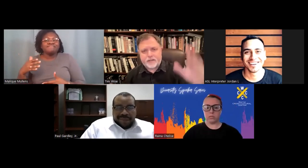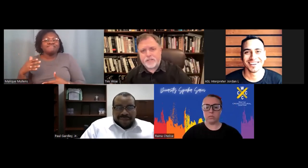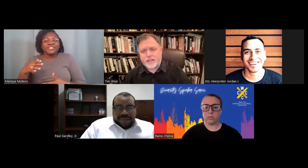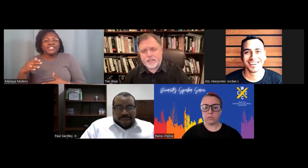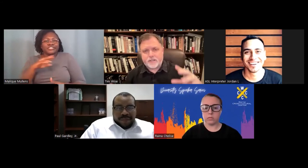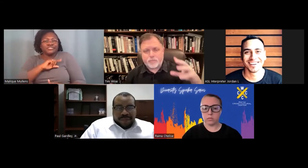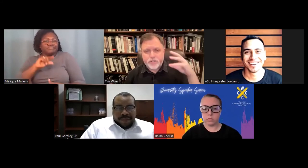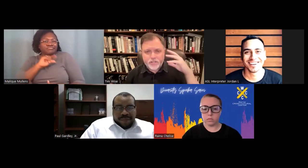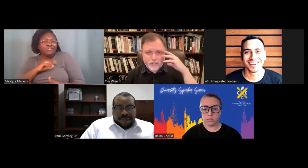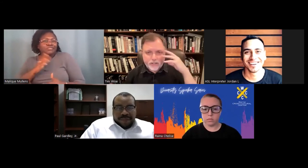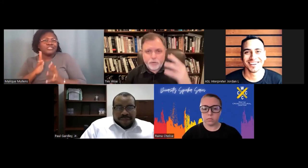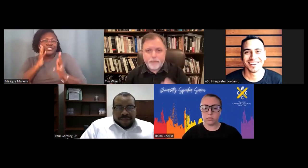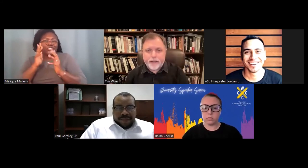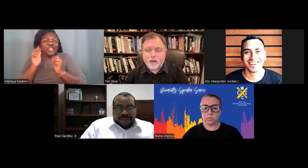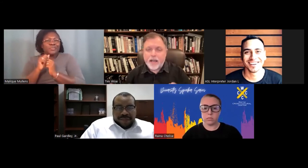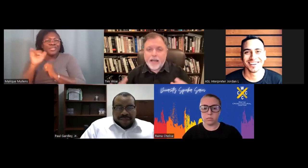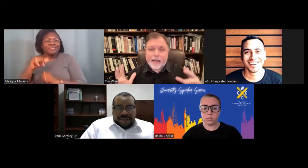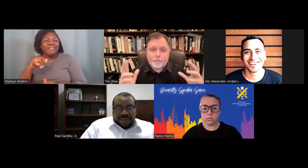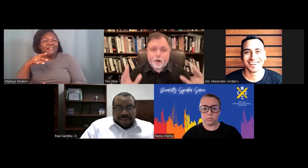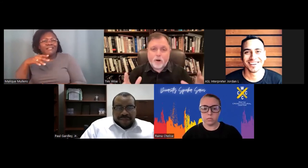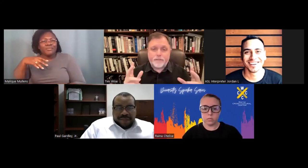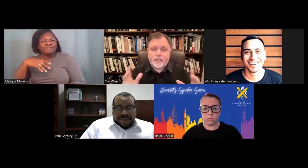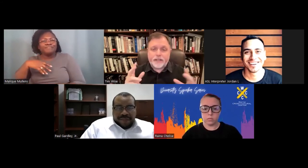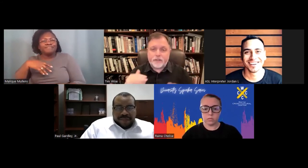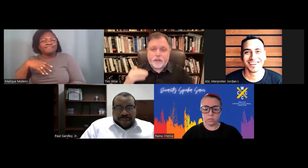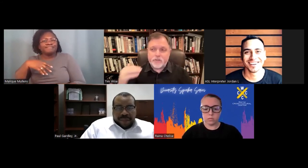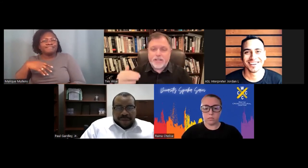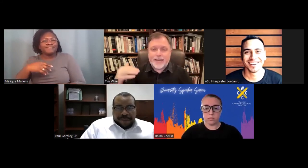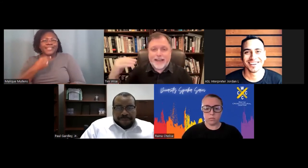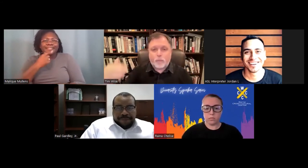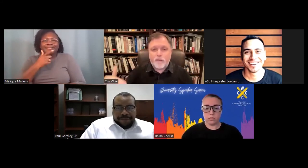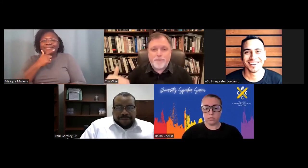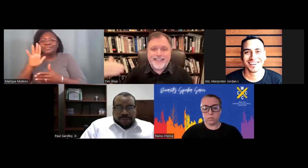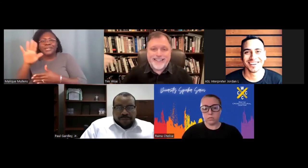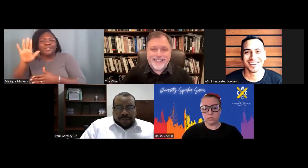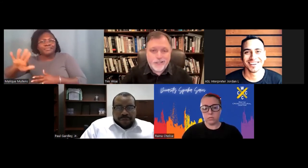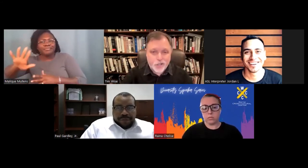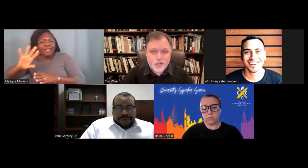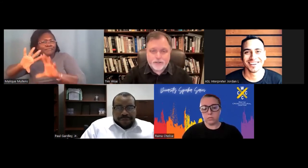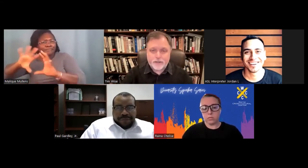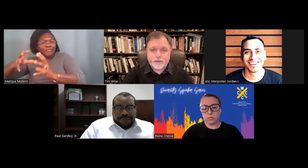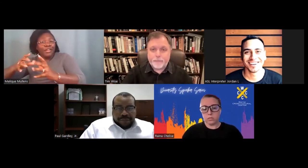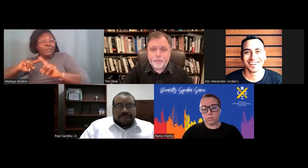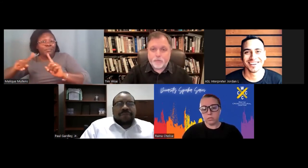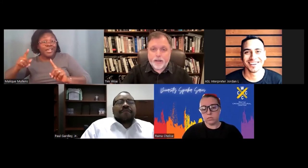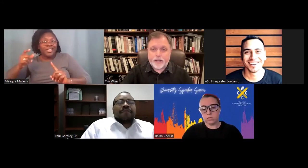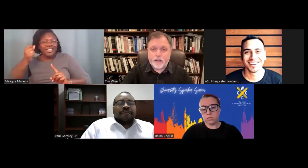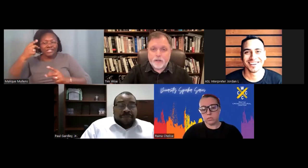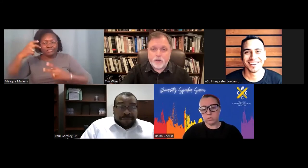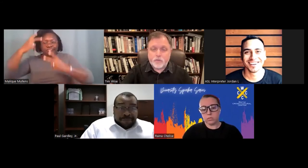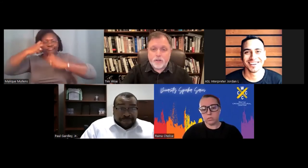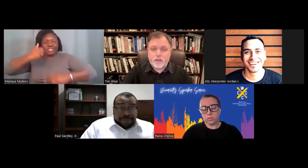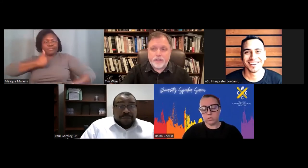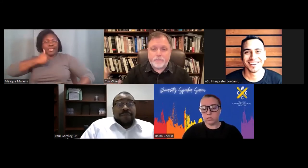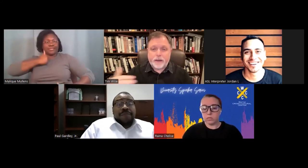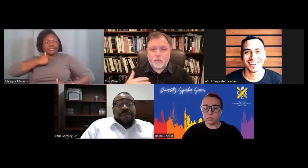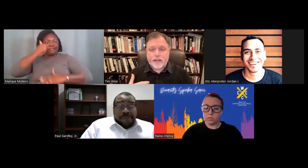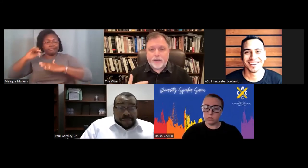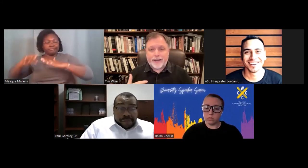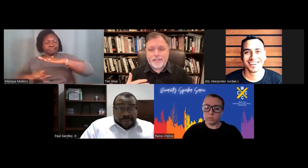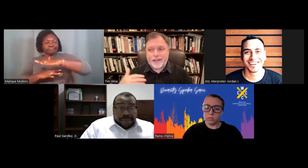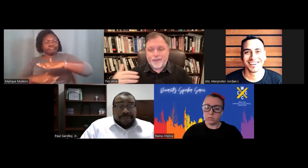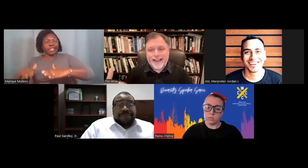and heterosexism. We just need to do better. And part of it is understanding how we've been conditioned, right? Humility is